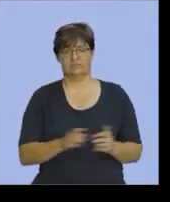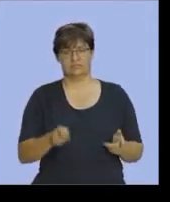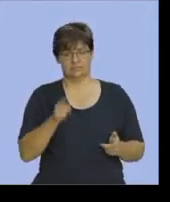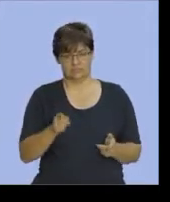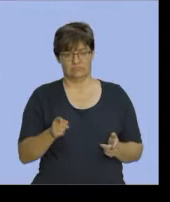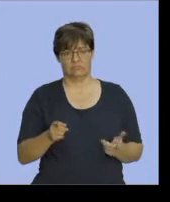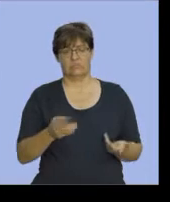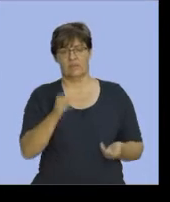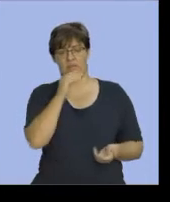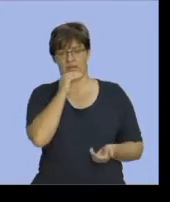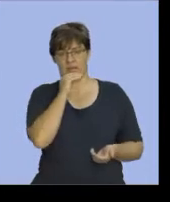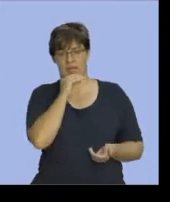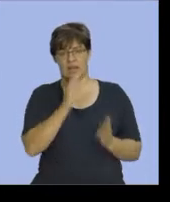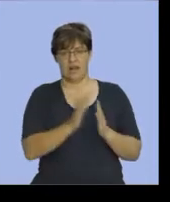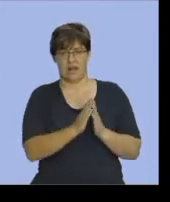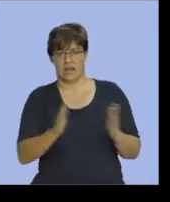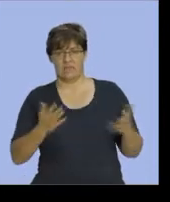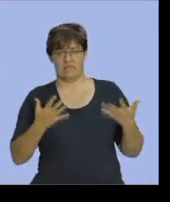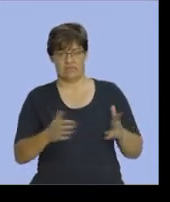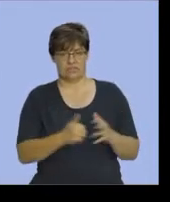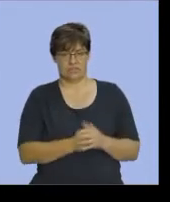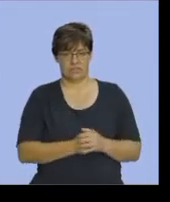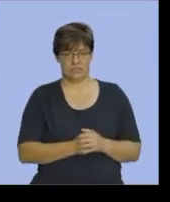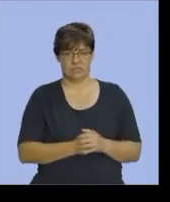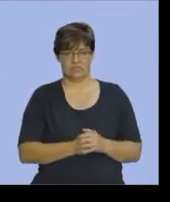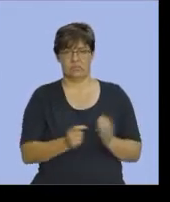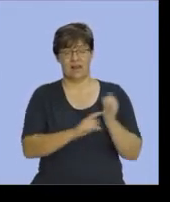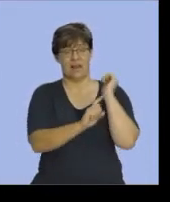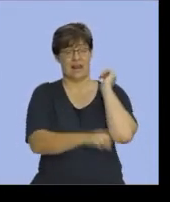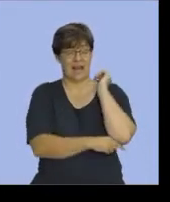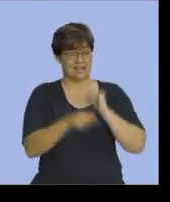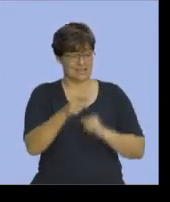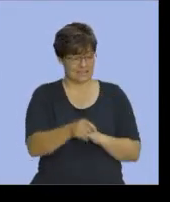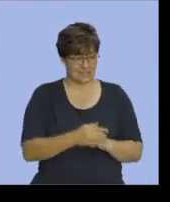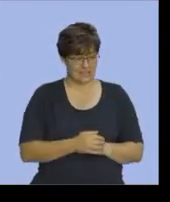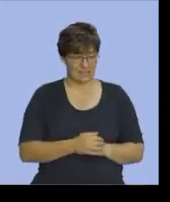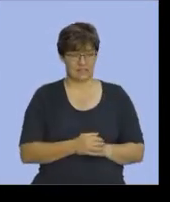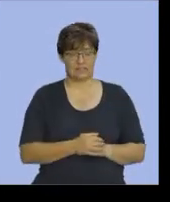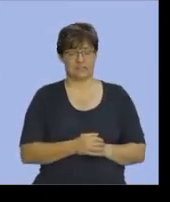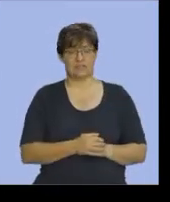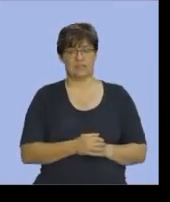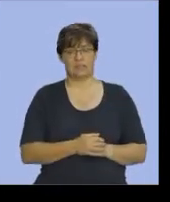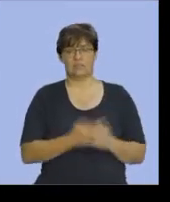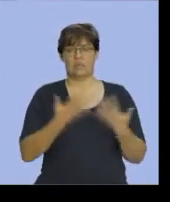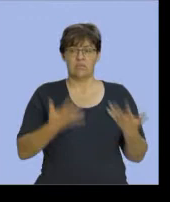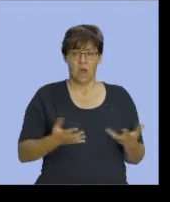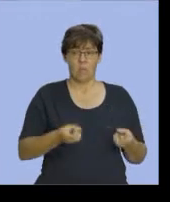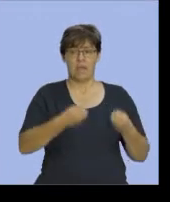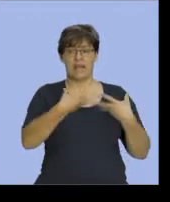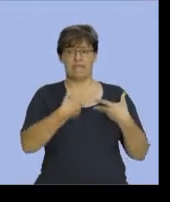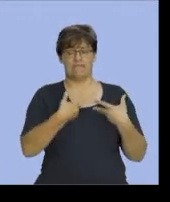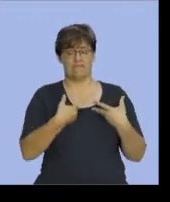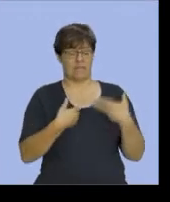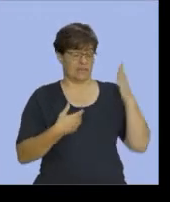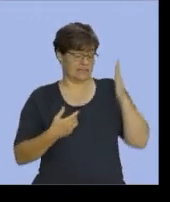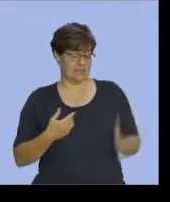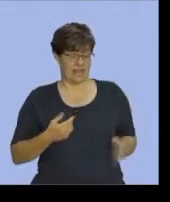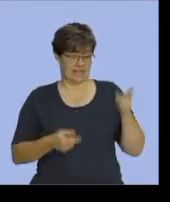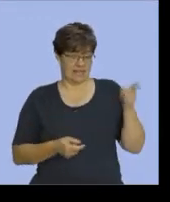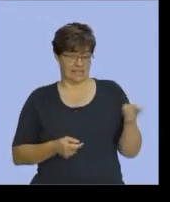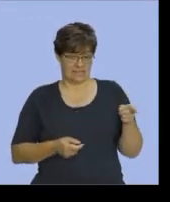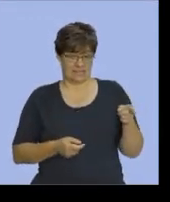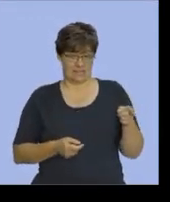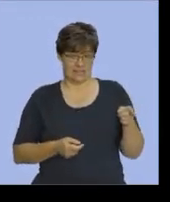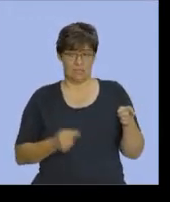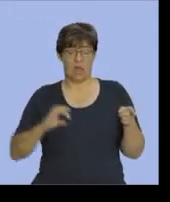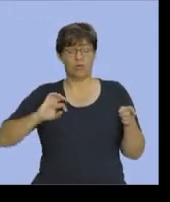9.06, and that will then be the length there. Then the last one also is, if now I'm given this